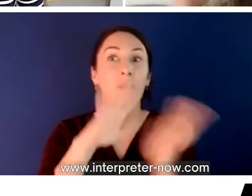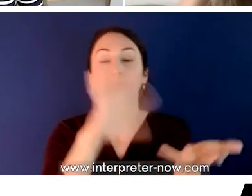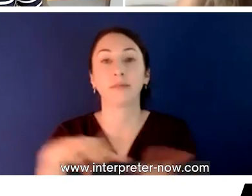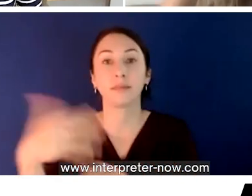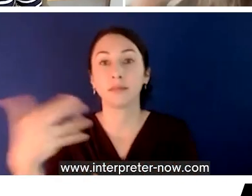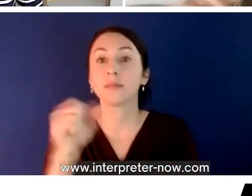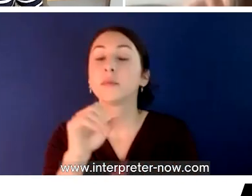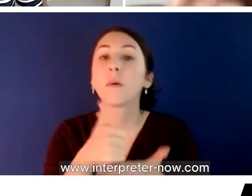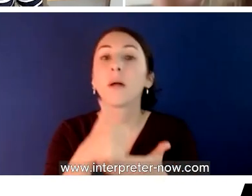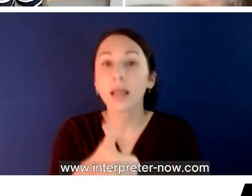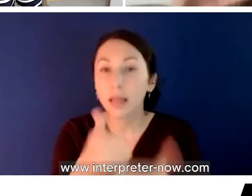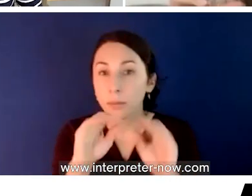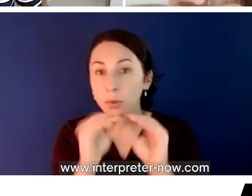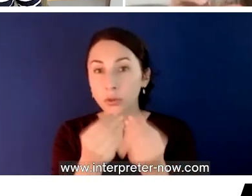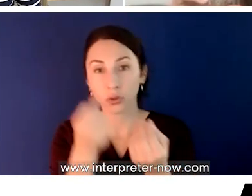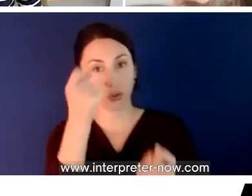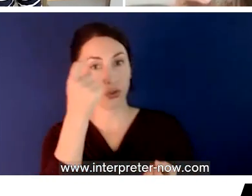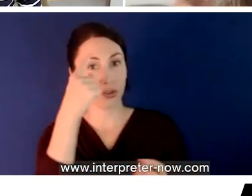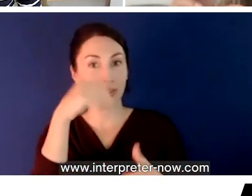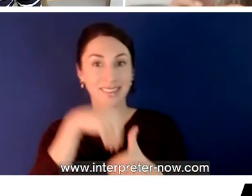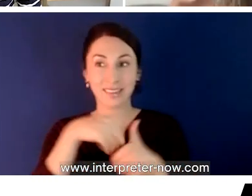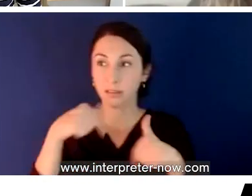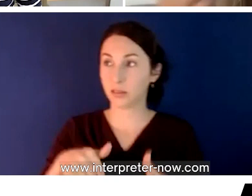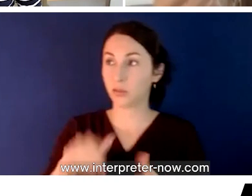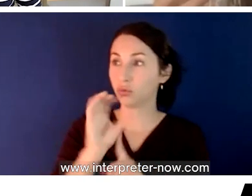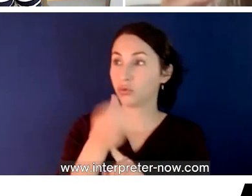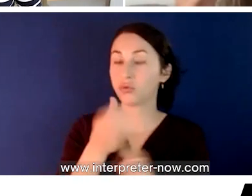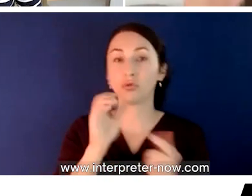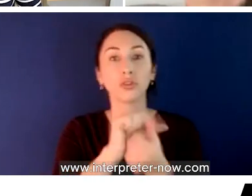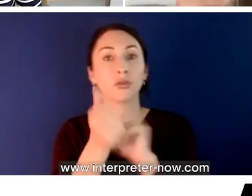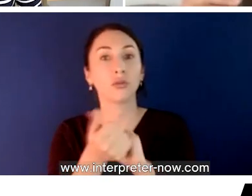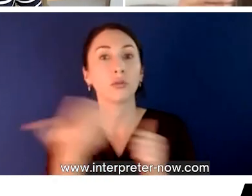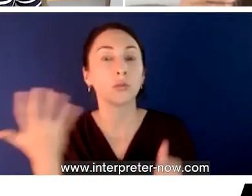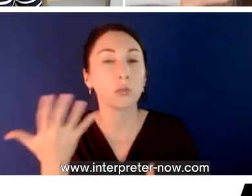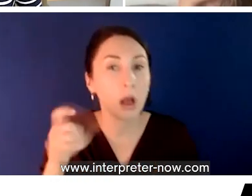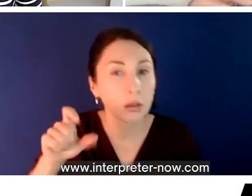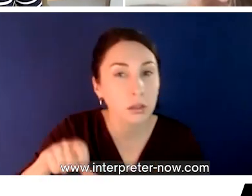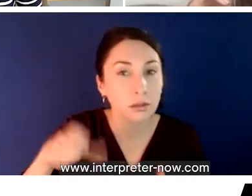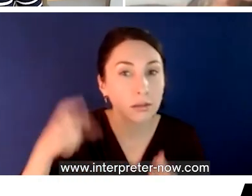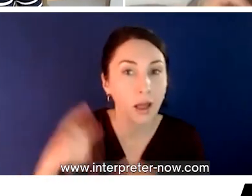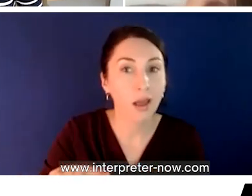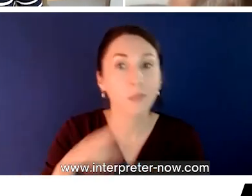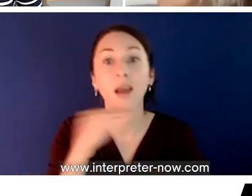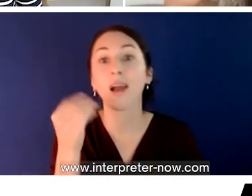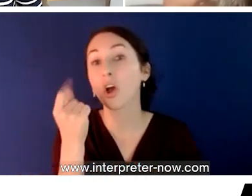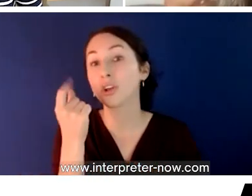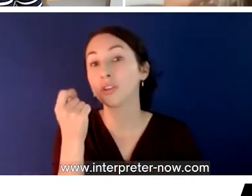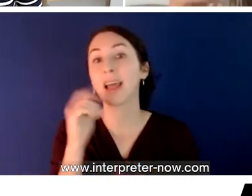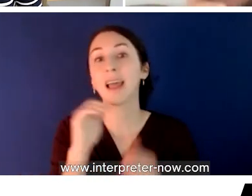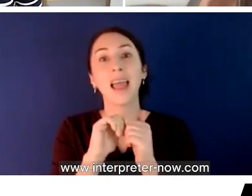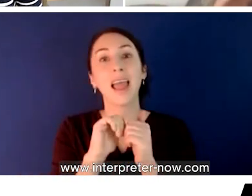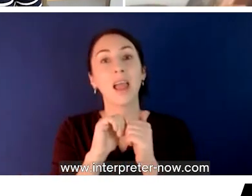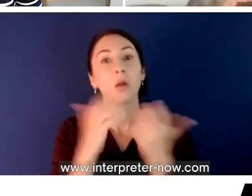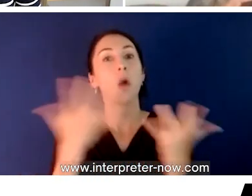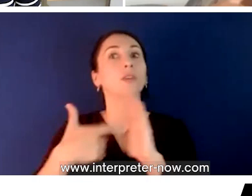apart. And so helping organizations get to that place where they understand what they need to change within their